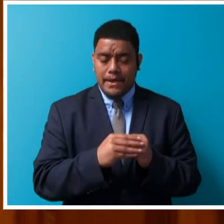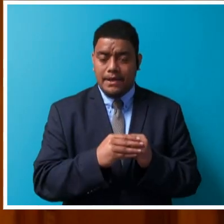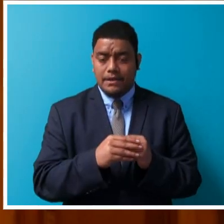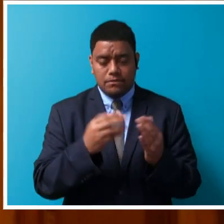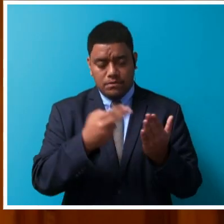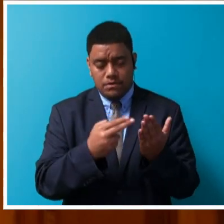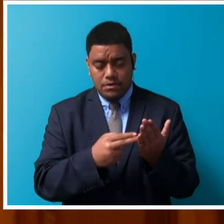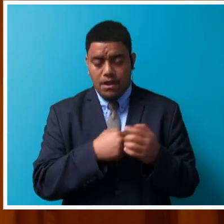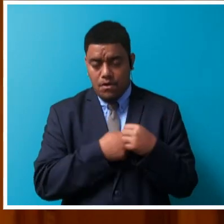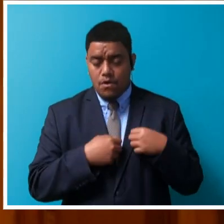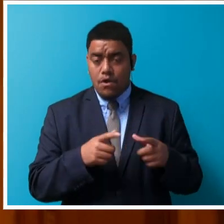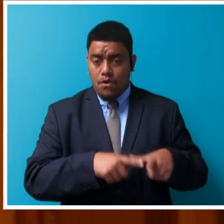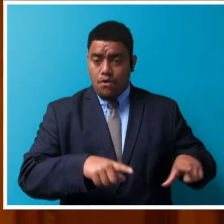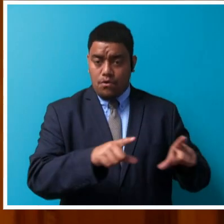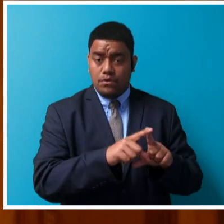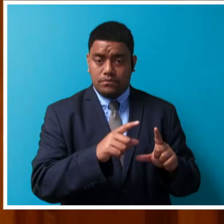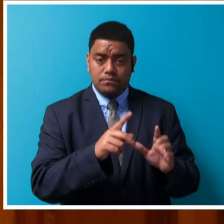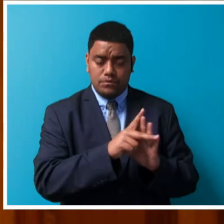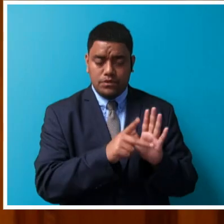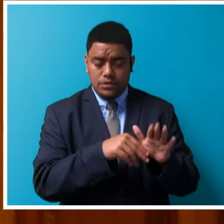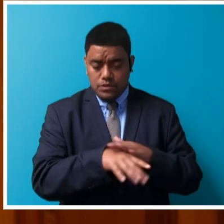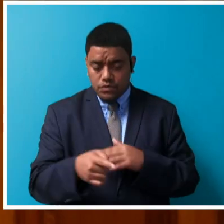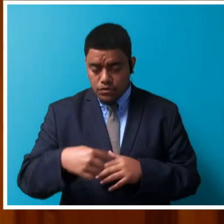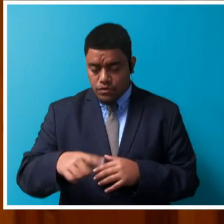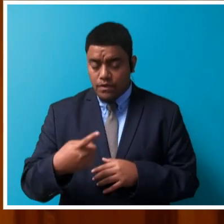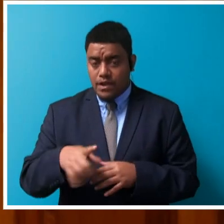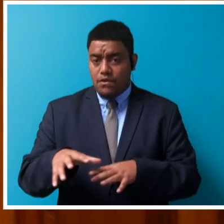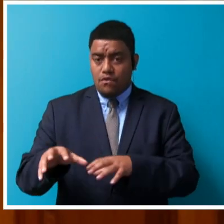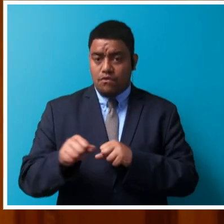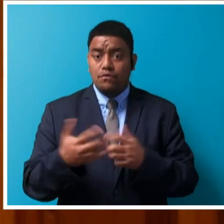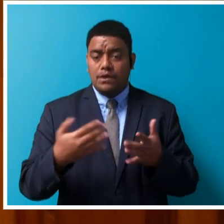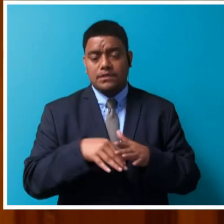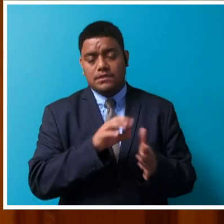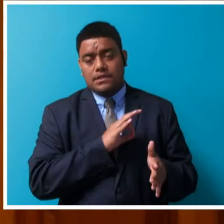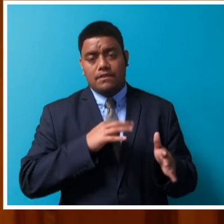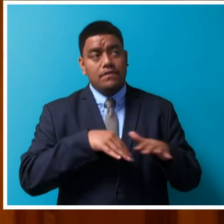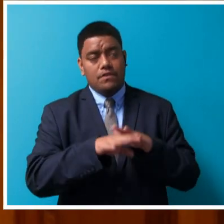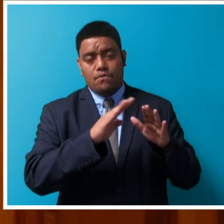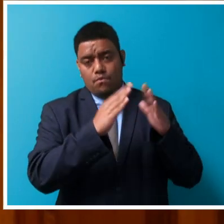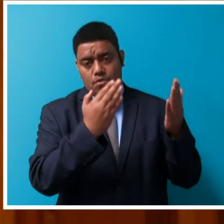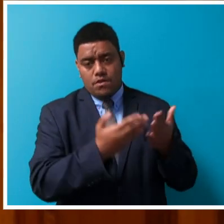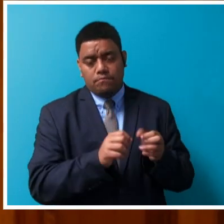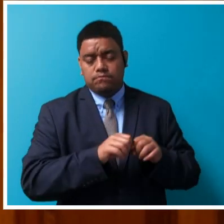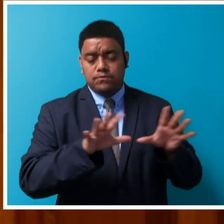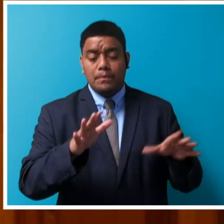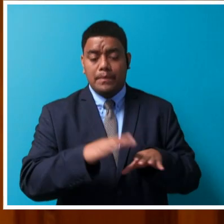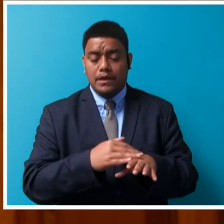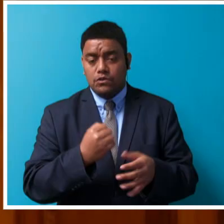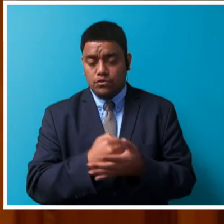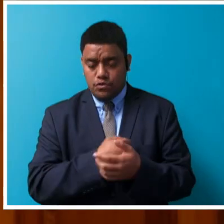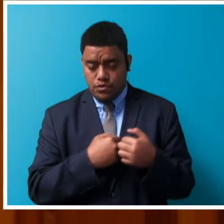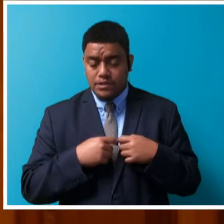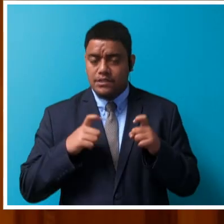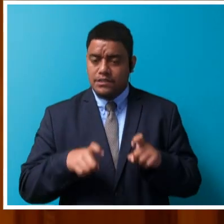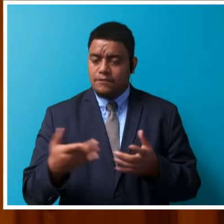tracking across our local policy offices in Suva and our posted diplomatic staff, stationed worldwide, ensuring we remain